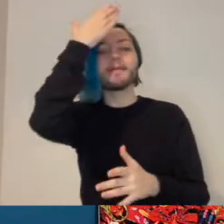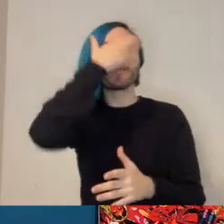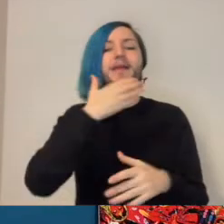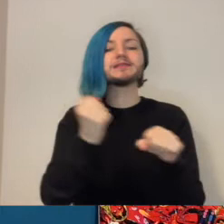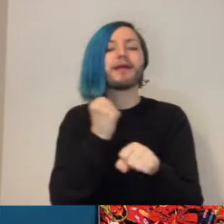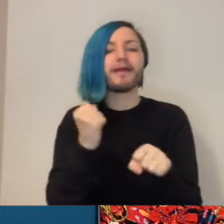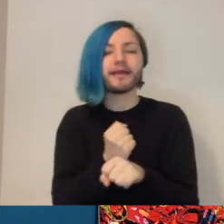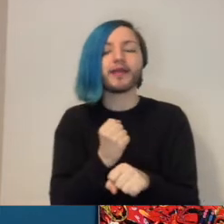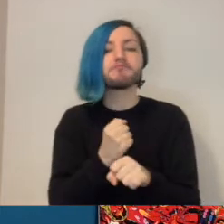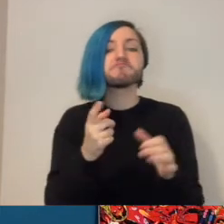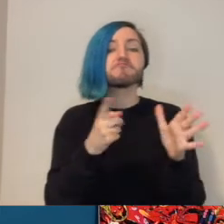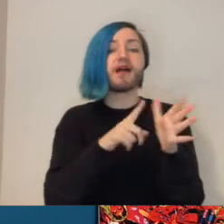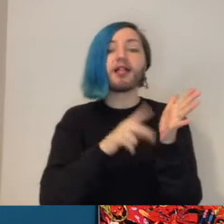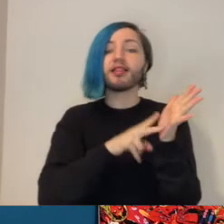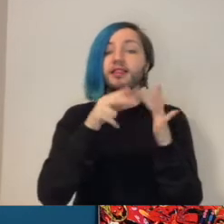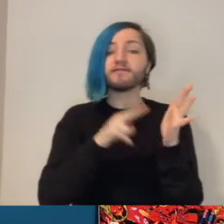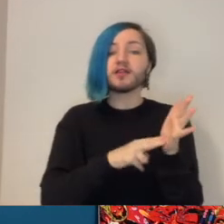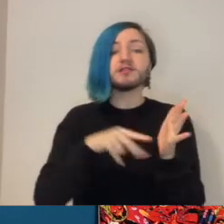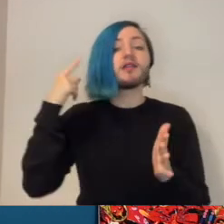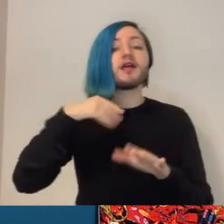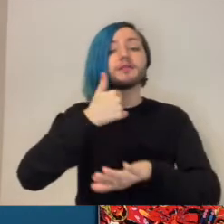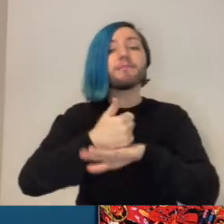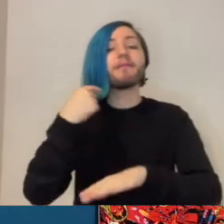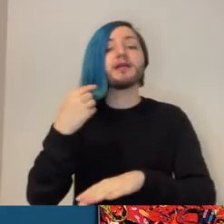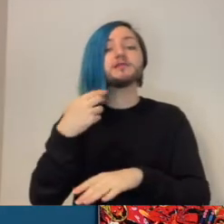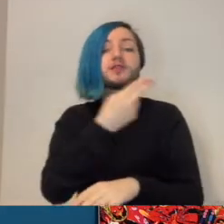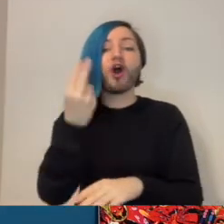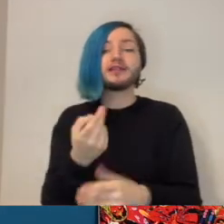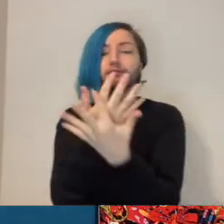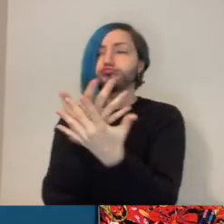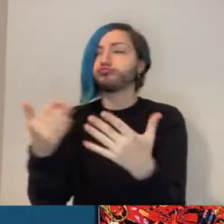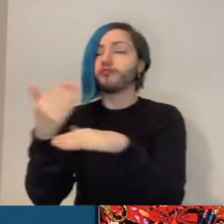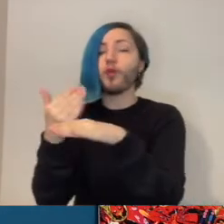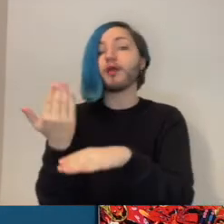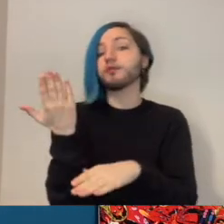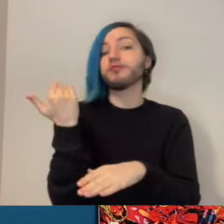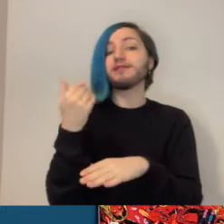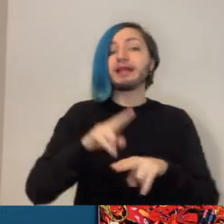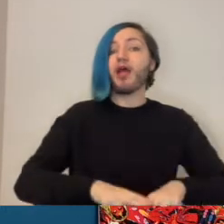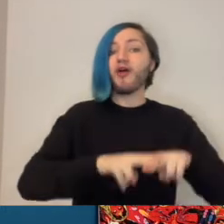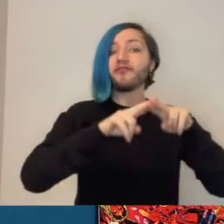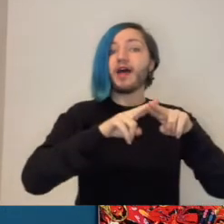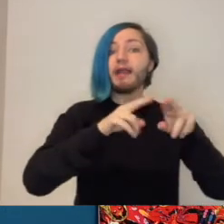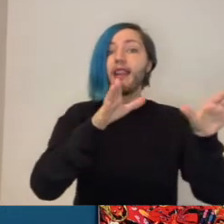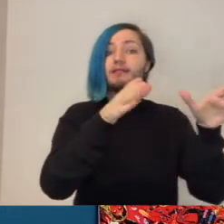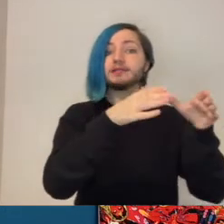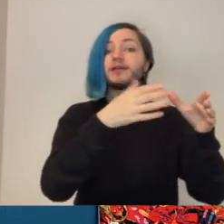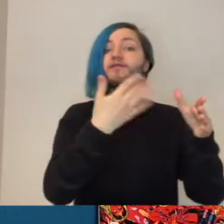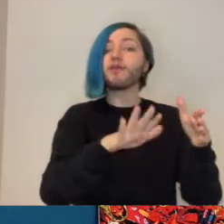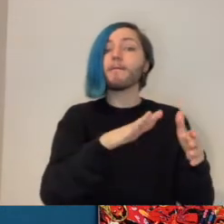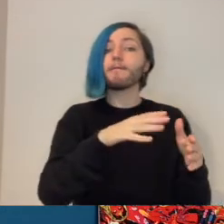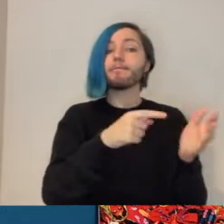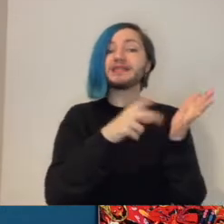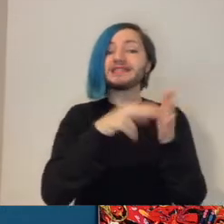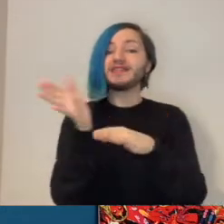Kofi entitled Mask Making. Alvin is a prolific London-based artist who was previously a finalist on